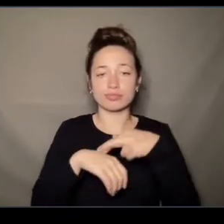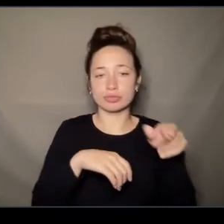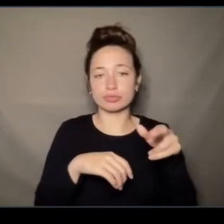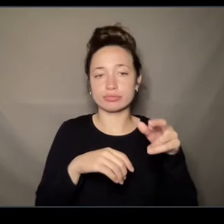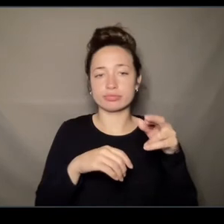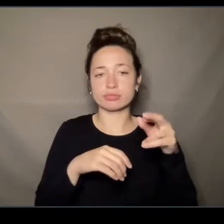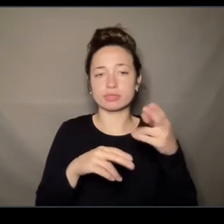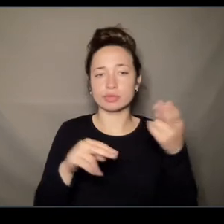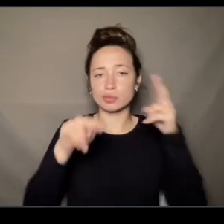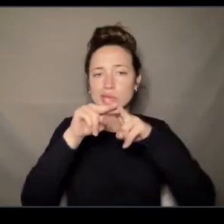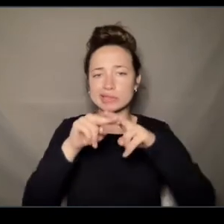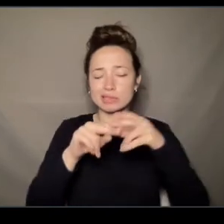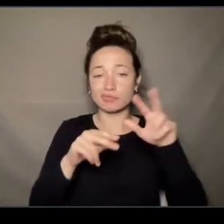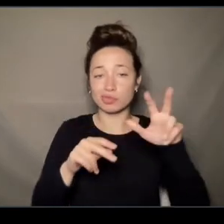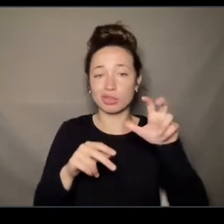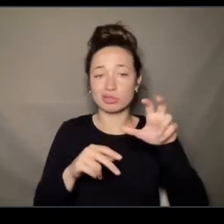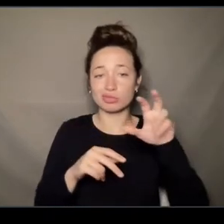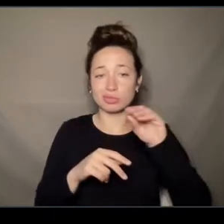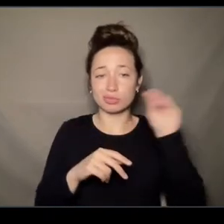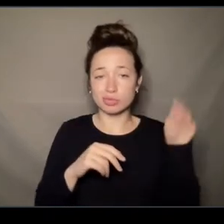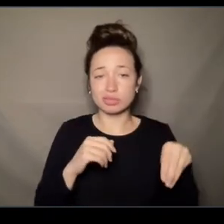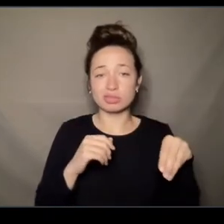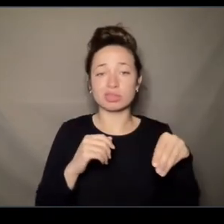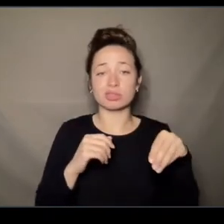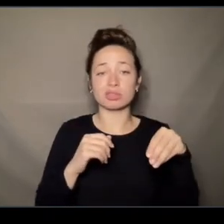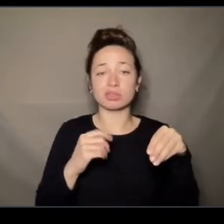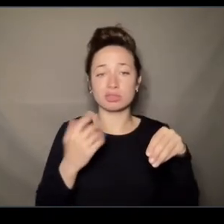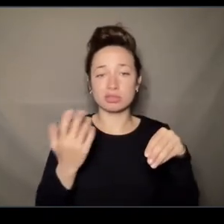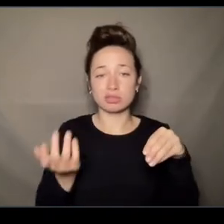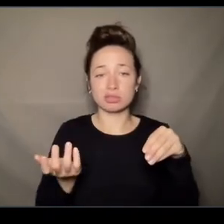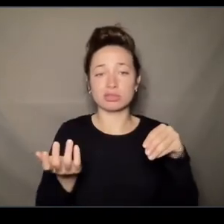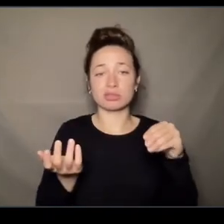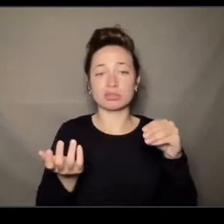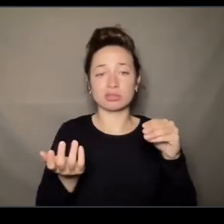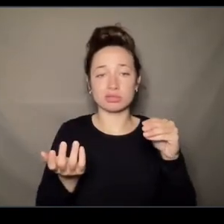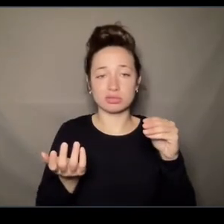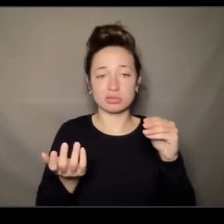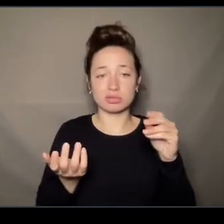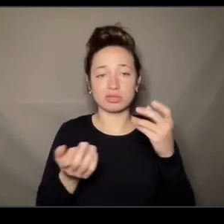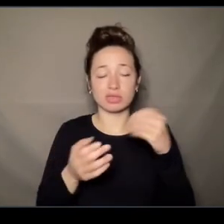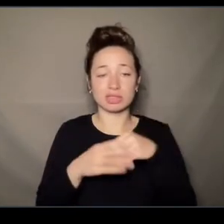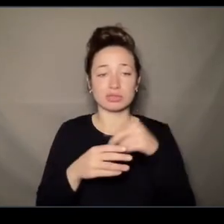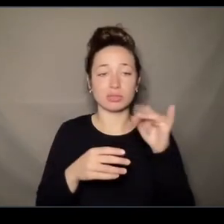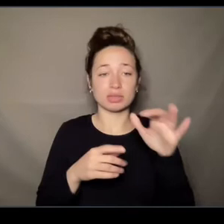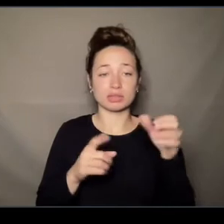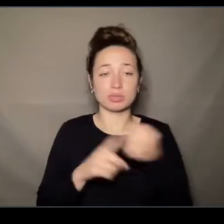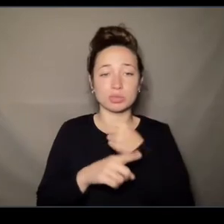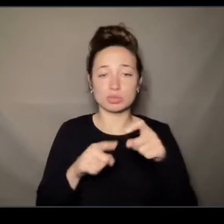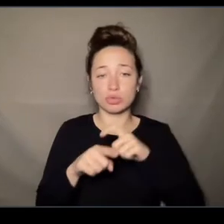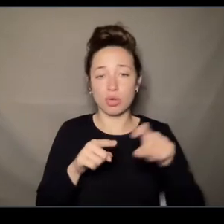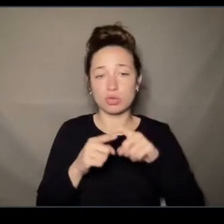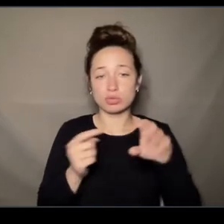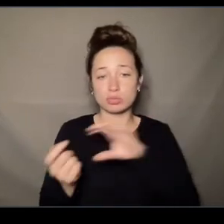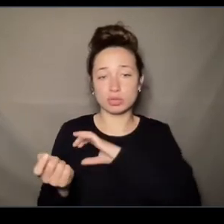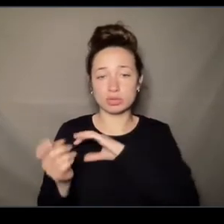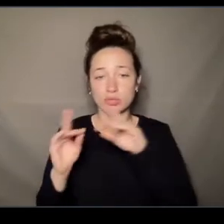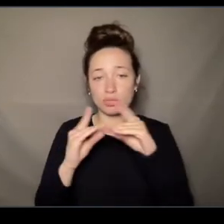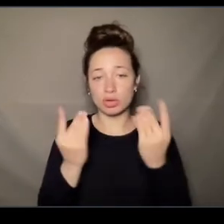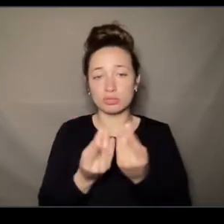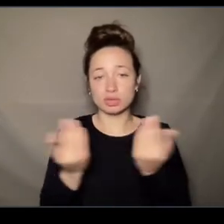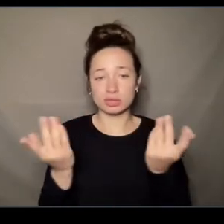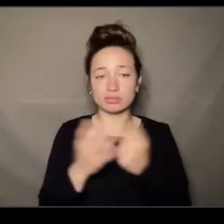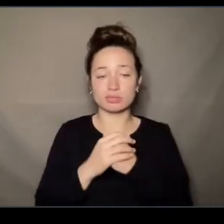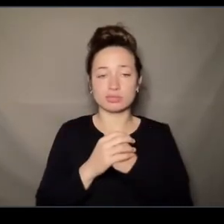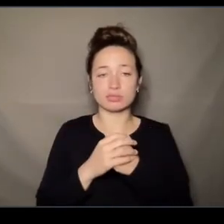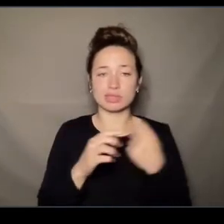they referenced that there's been an increase of 300% in domestic abuse calls to police